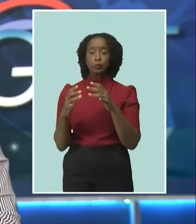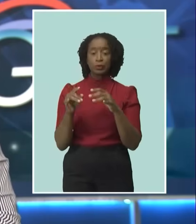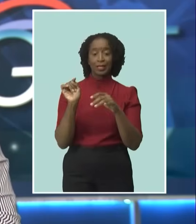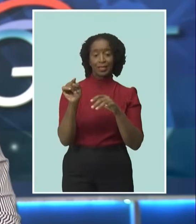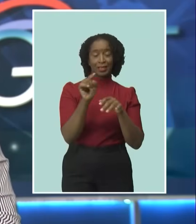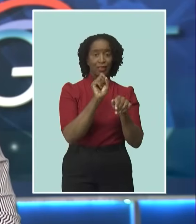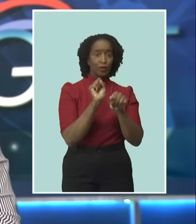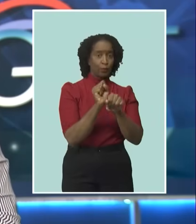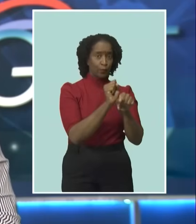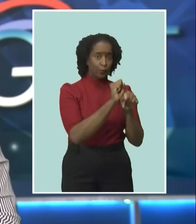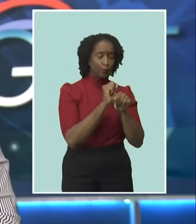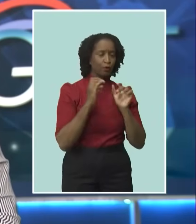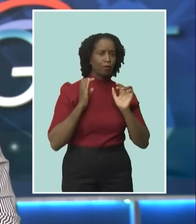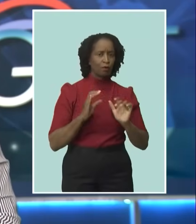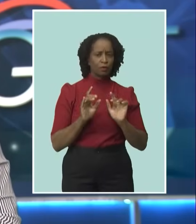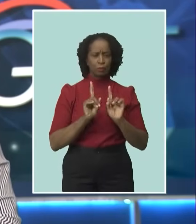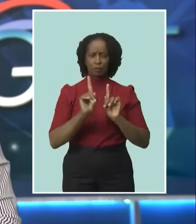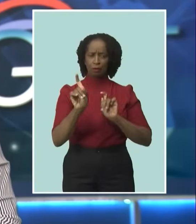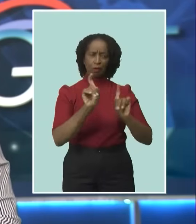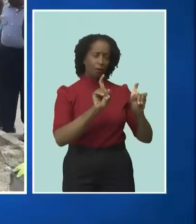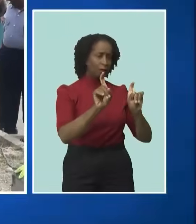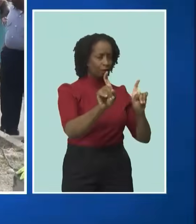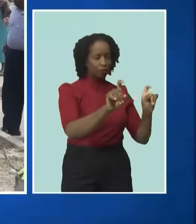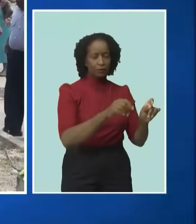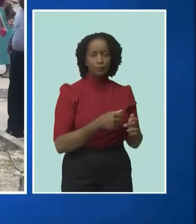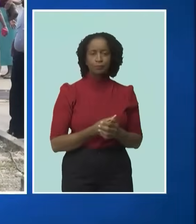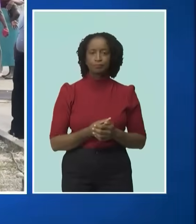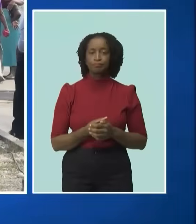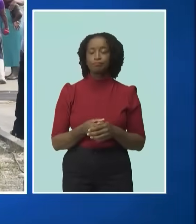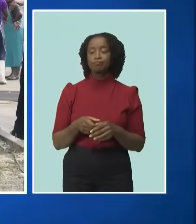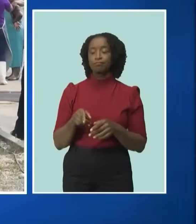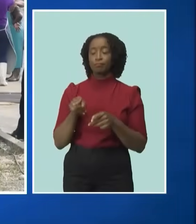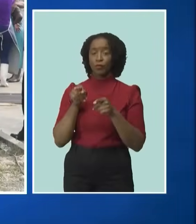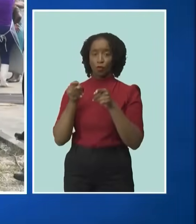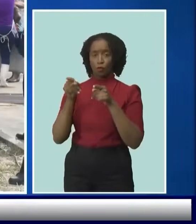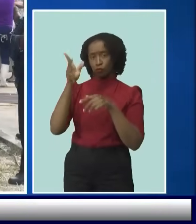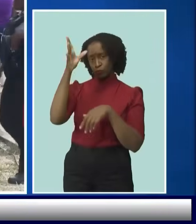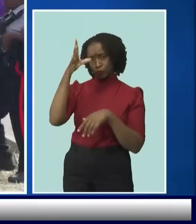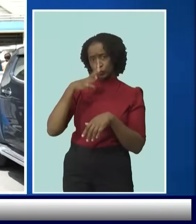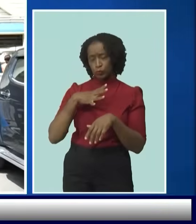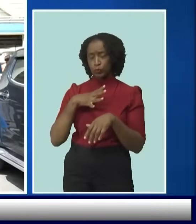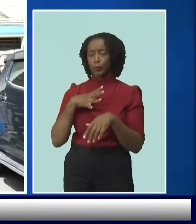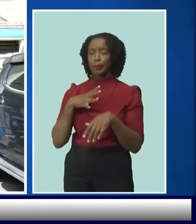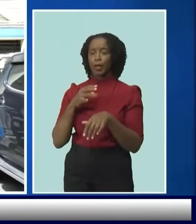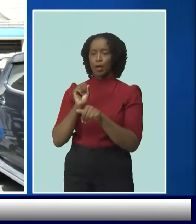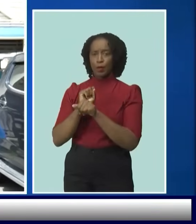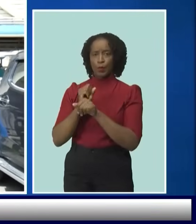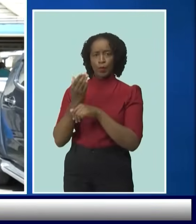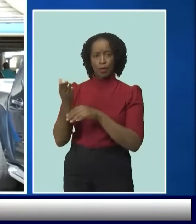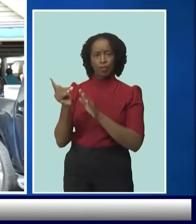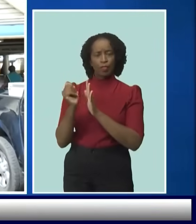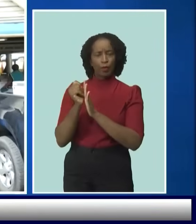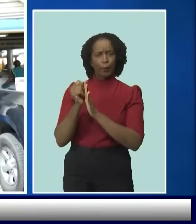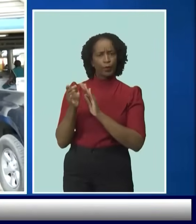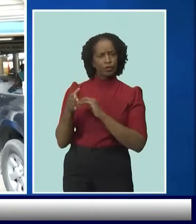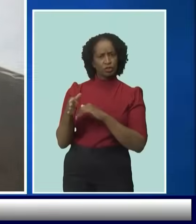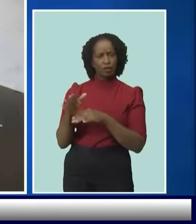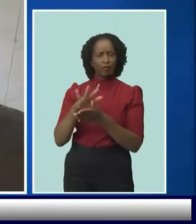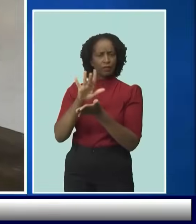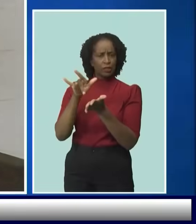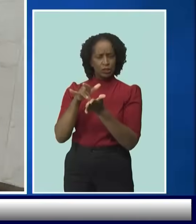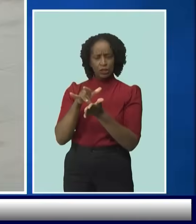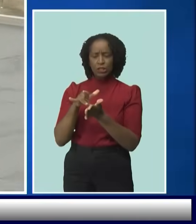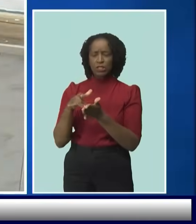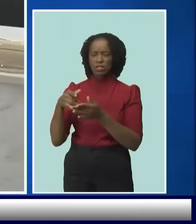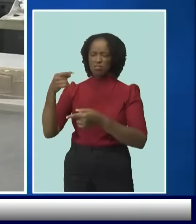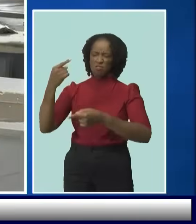Our Crystal Hoyt has more details. An argument between 2 men working at the Bridgetown Fisheries Complex erupted into